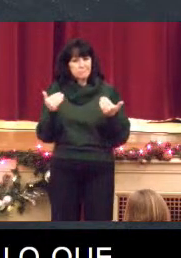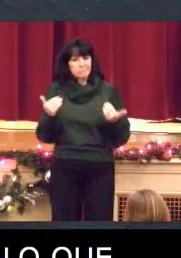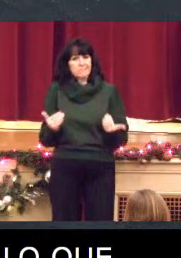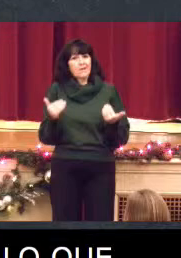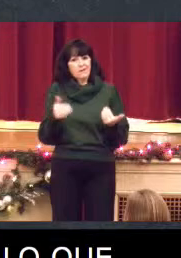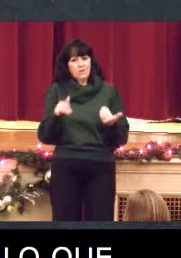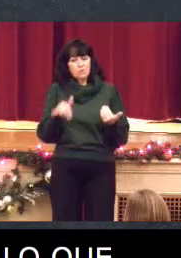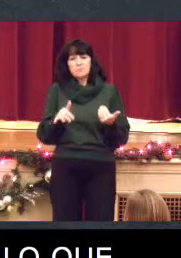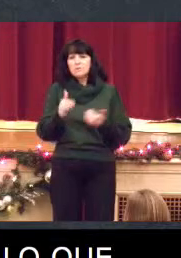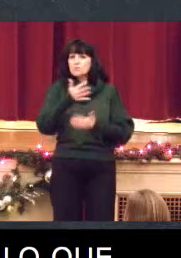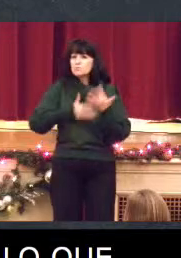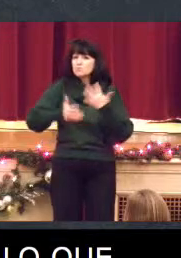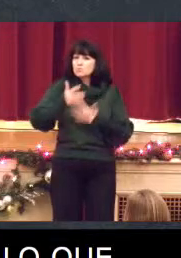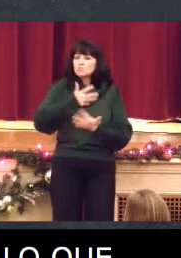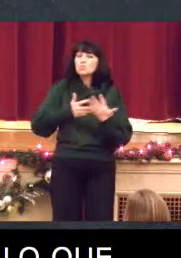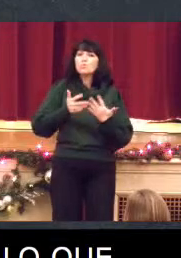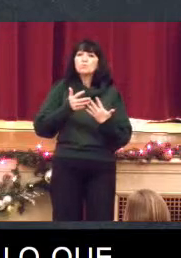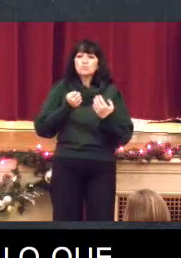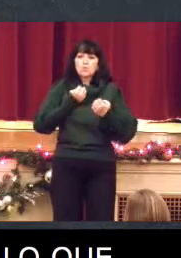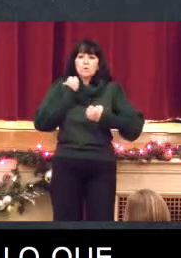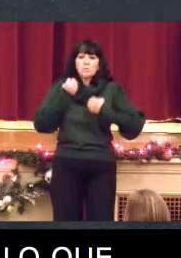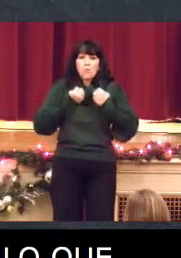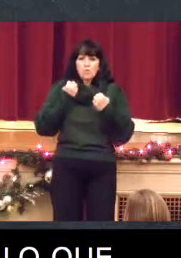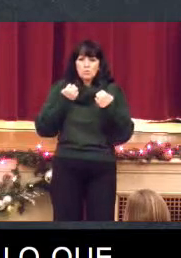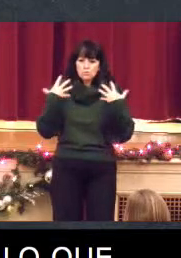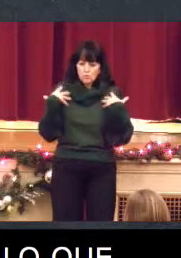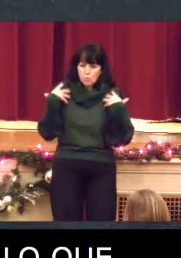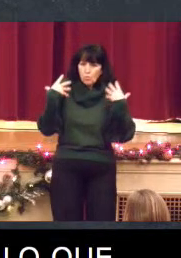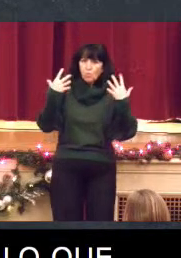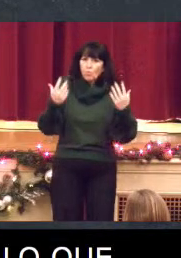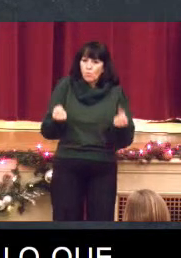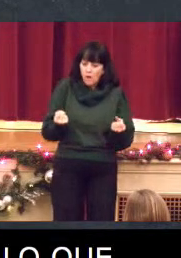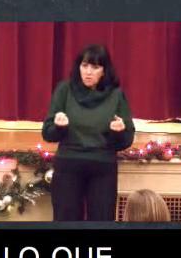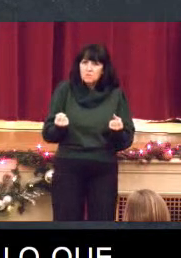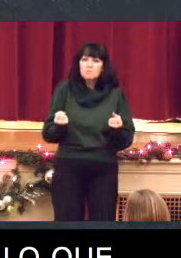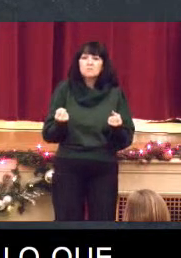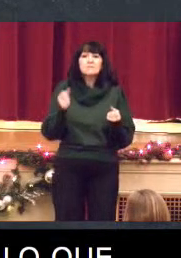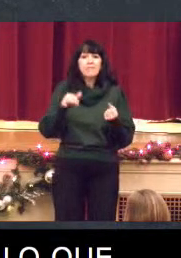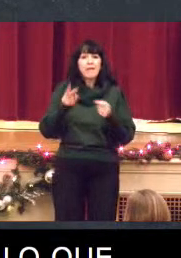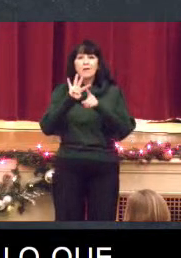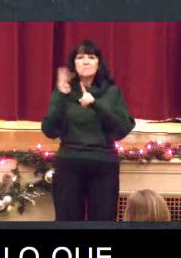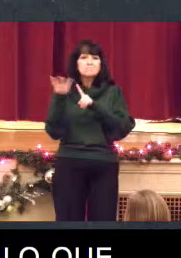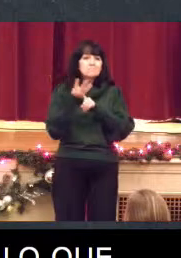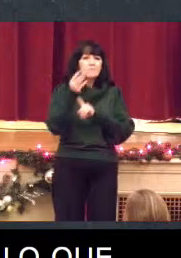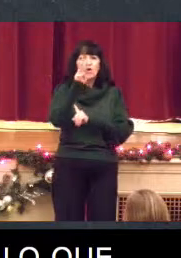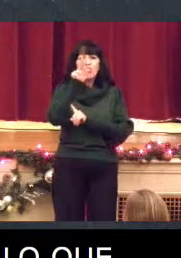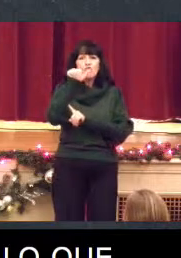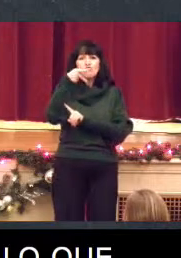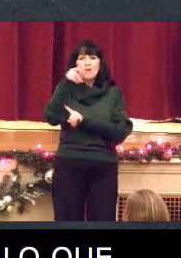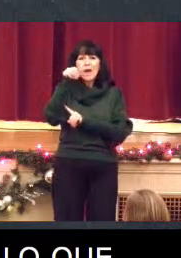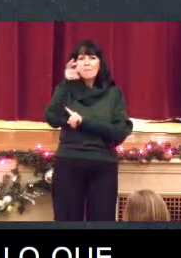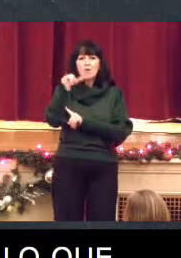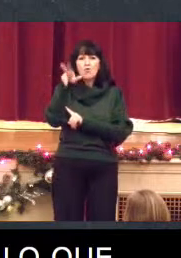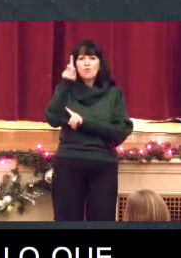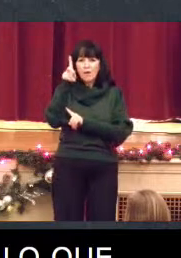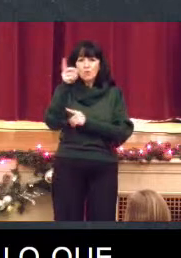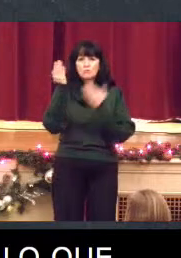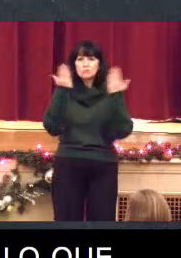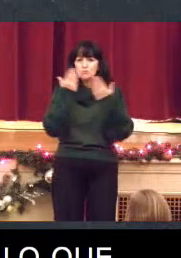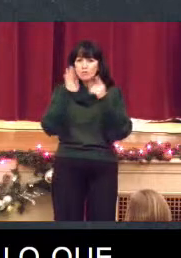So investing in wellness centers and wraparound services for students at the building level is very